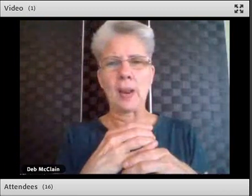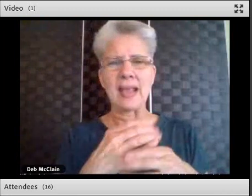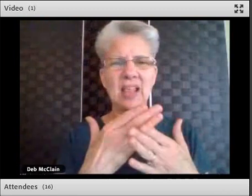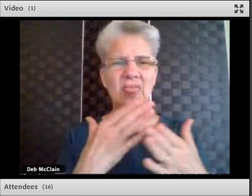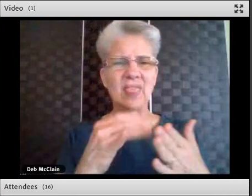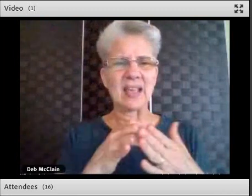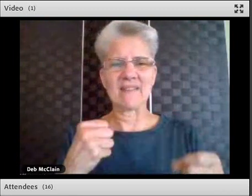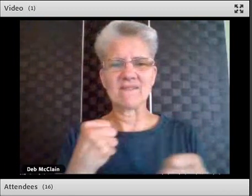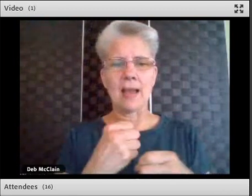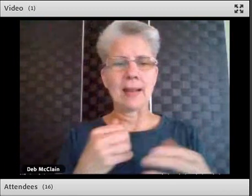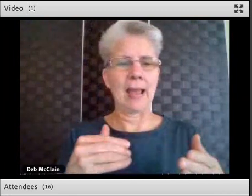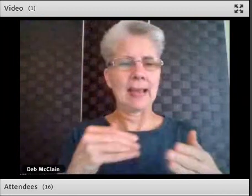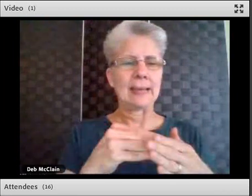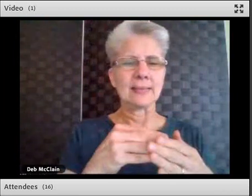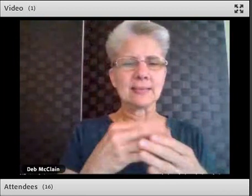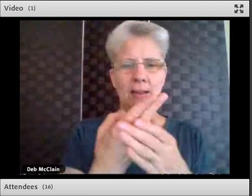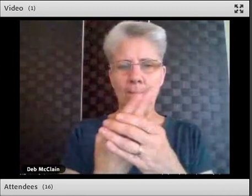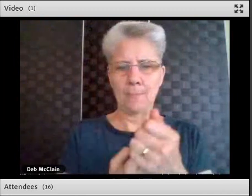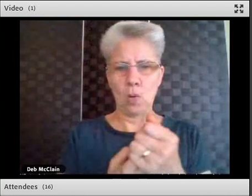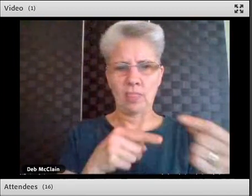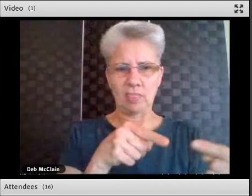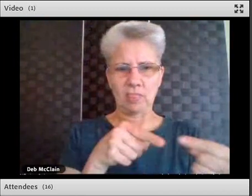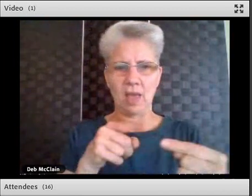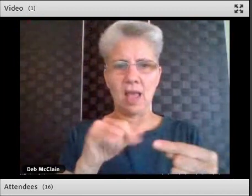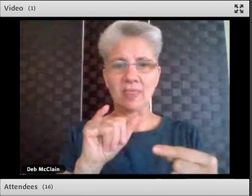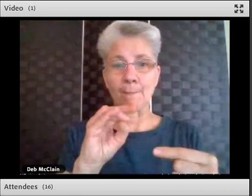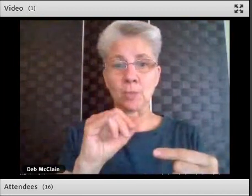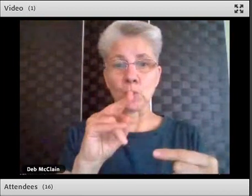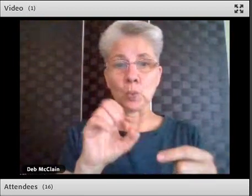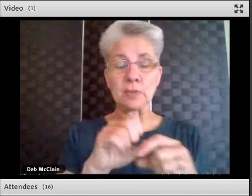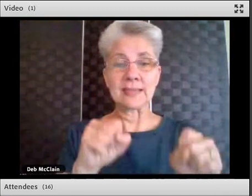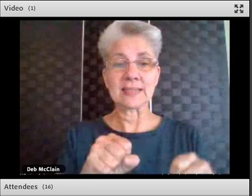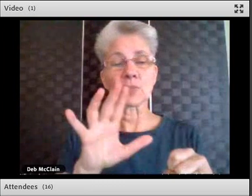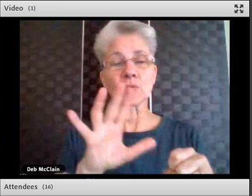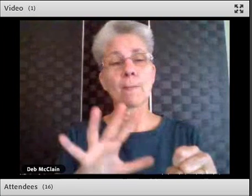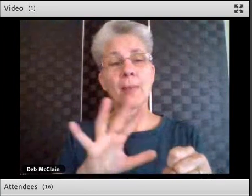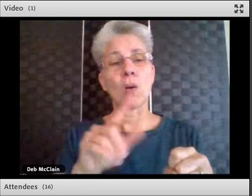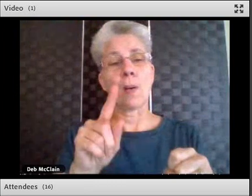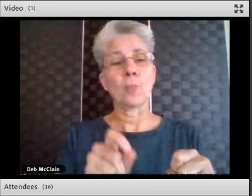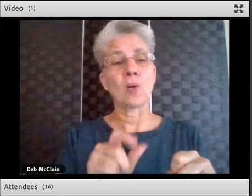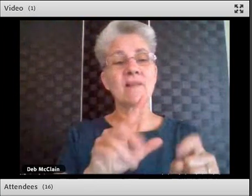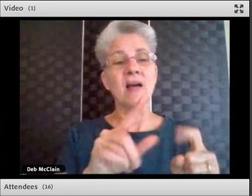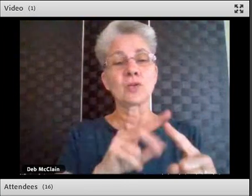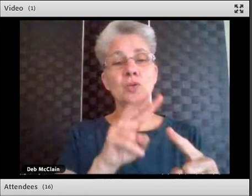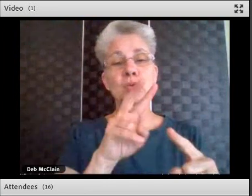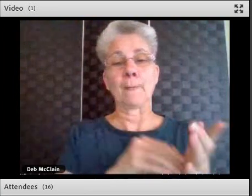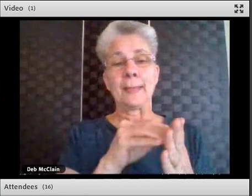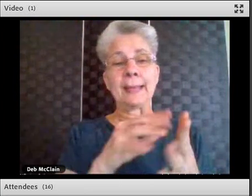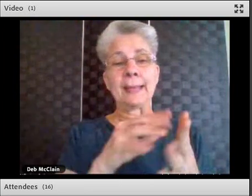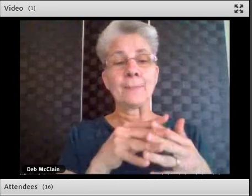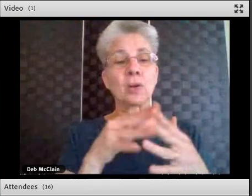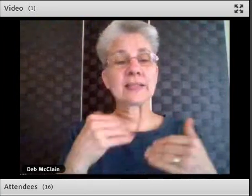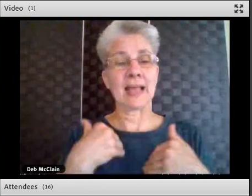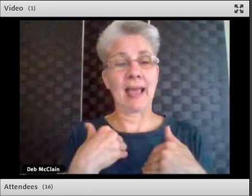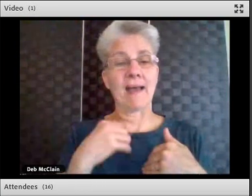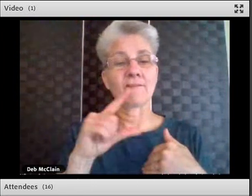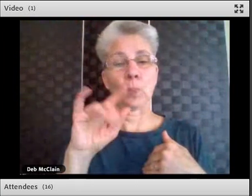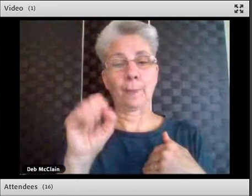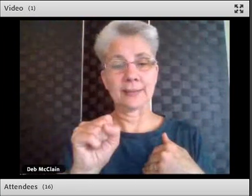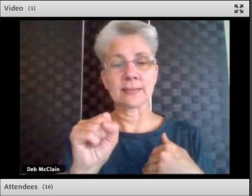substances that fight against the immune system. And so approximately 1.5 to 2 million Americans live with